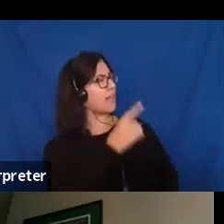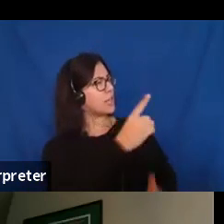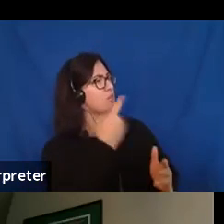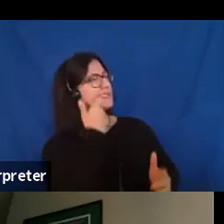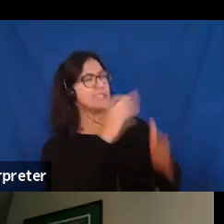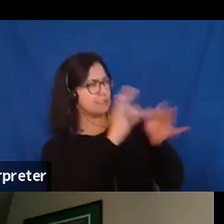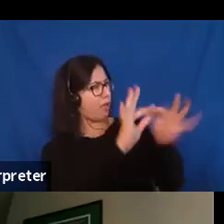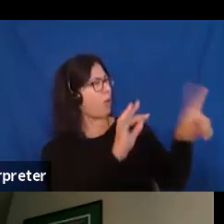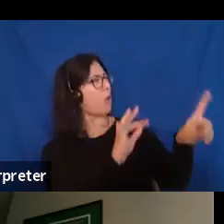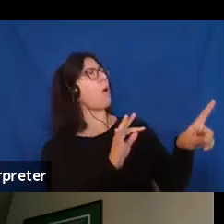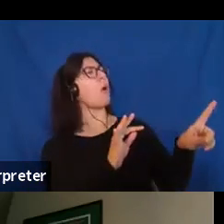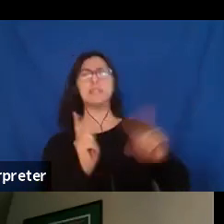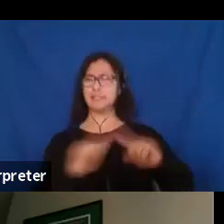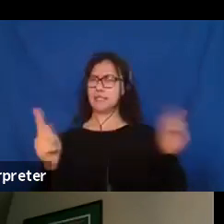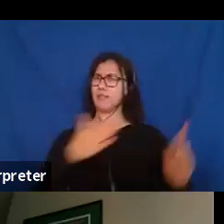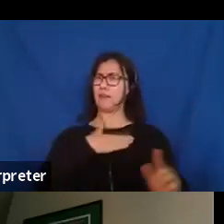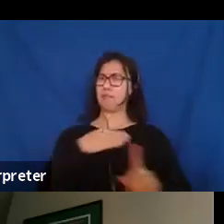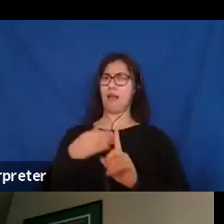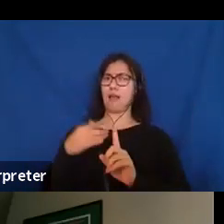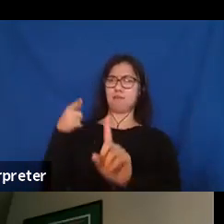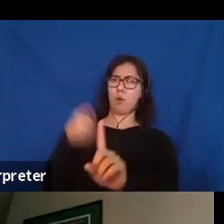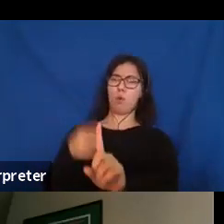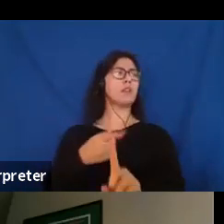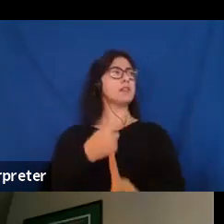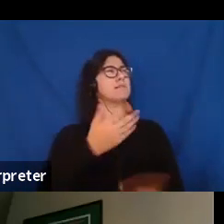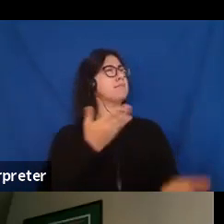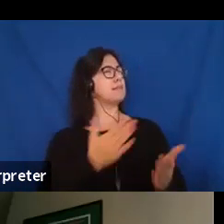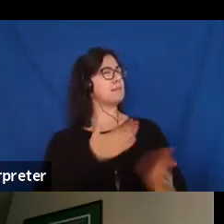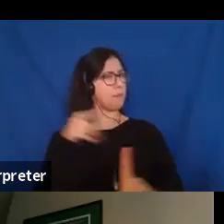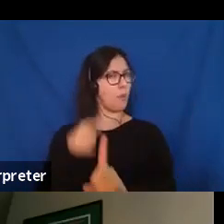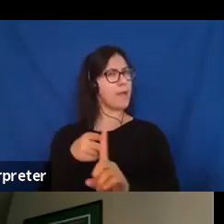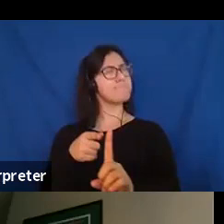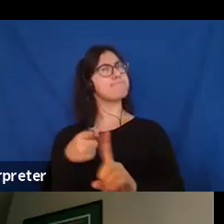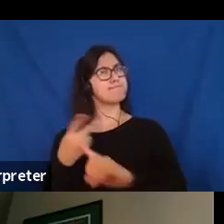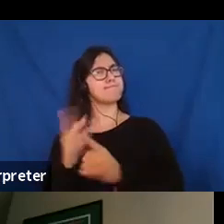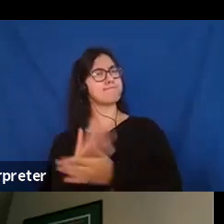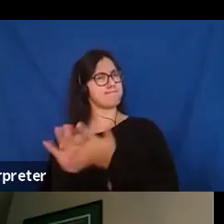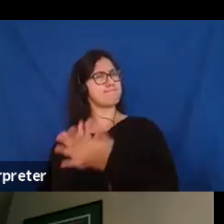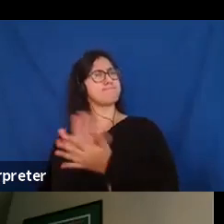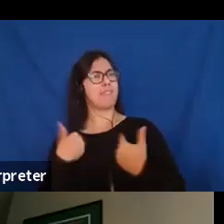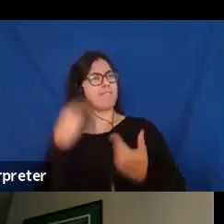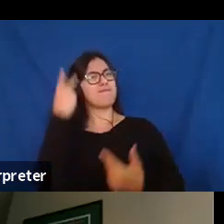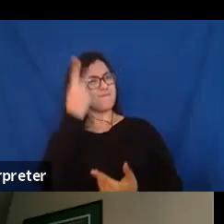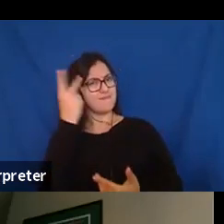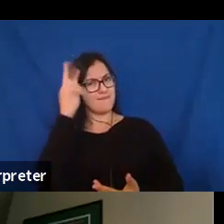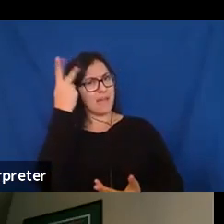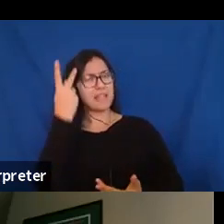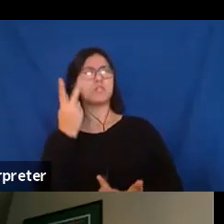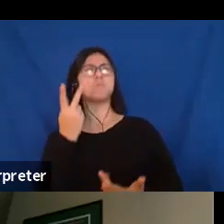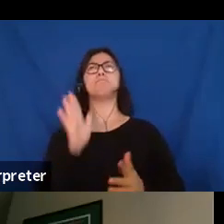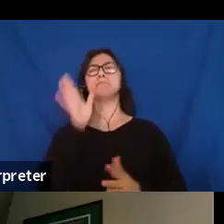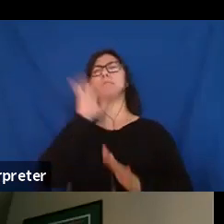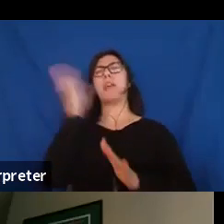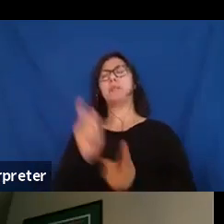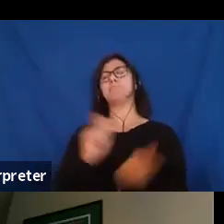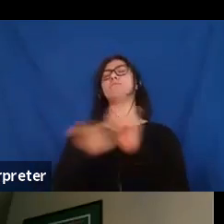actually really different what I said, because I think what I said was maybe holding some bias and was kind of harmful. So let me try that again, right? So it kind of invites